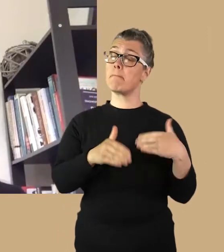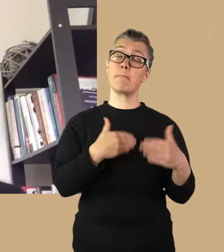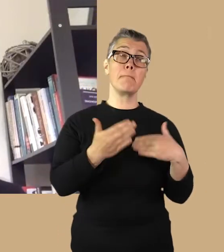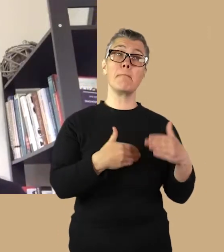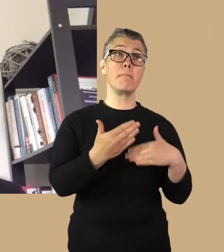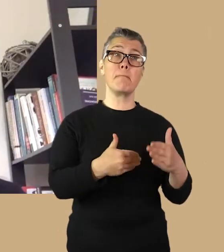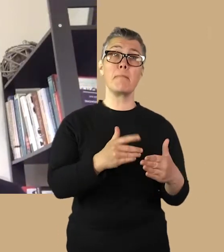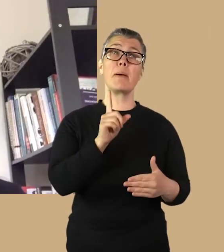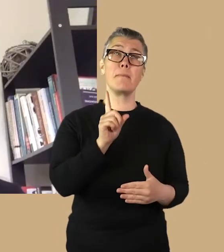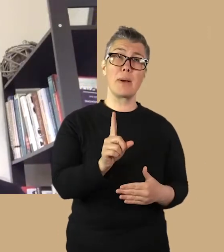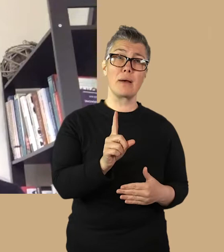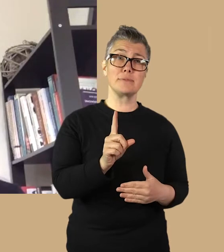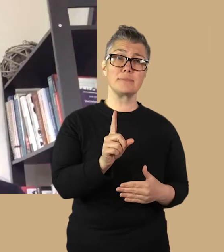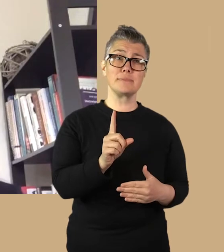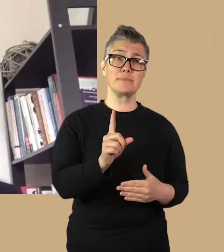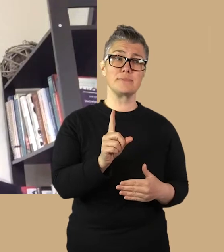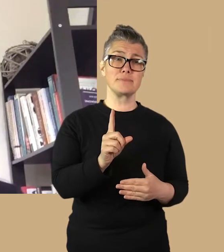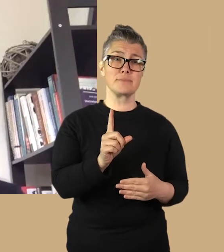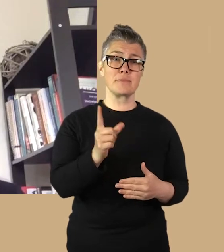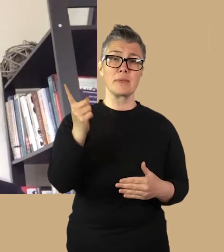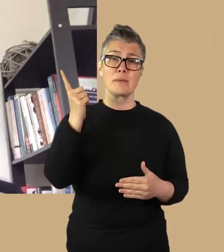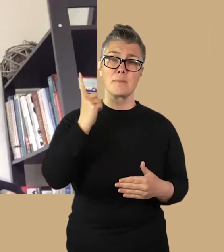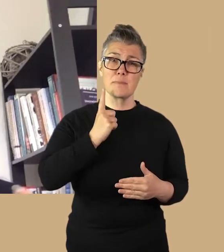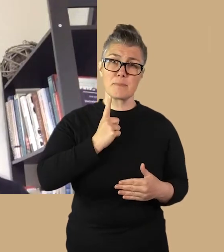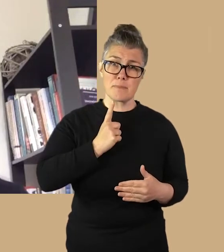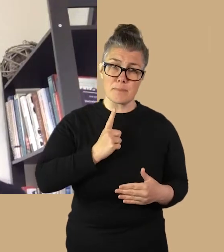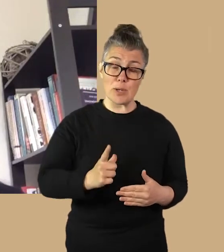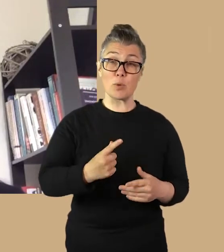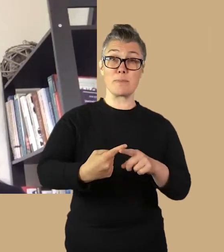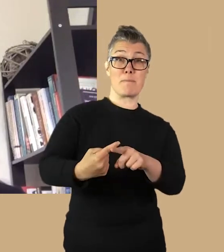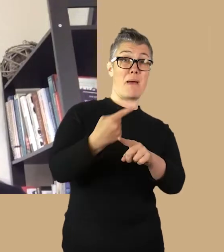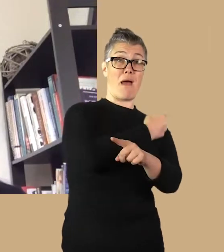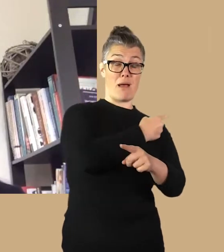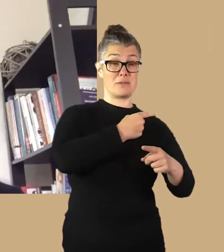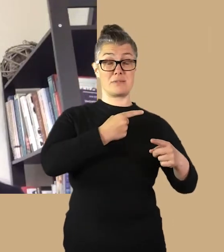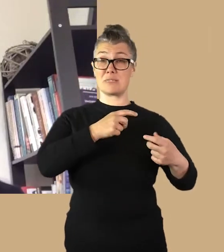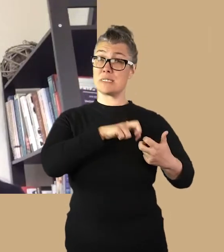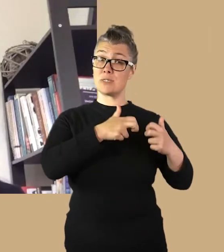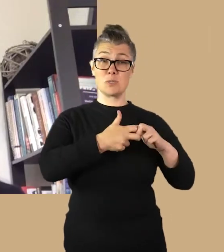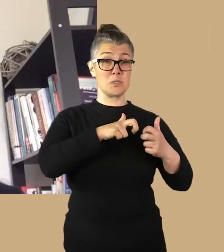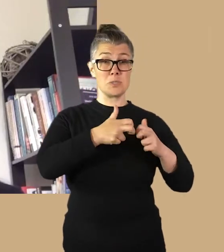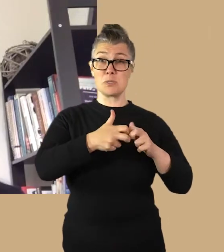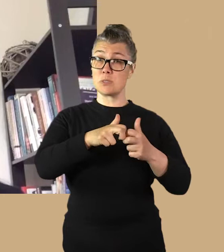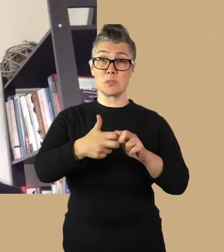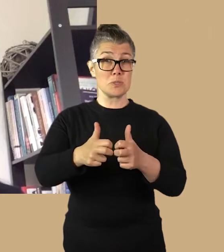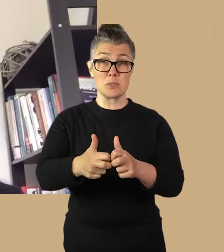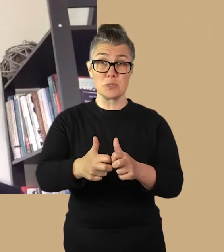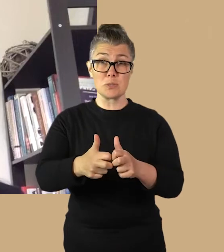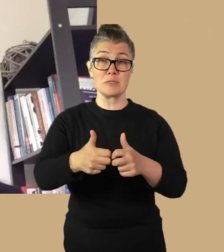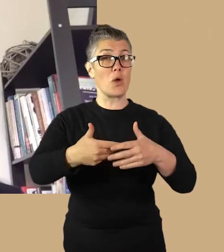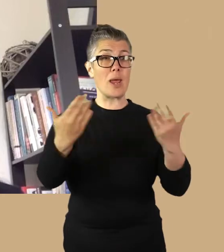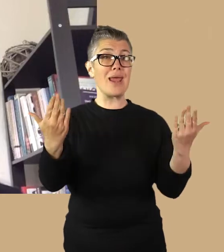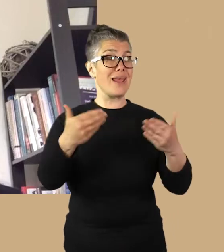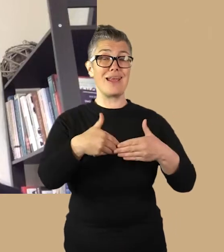been, I guess there have been many issues in the past, so anybody with a little bit of color